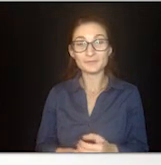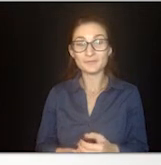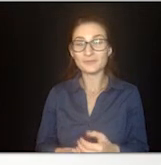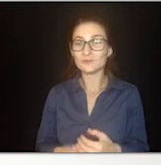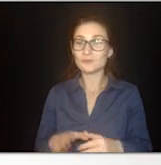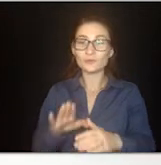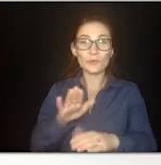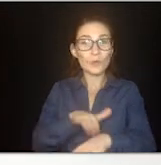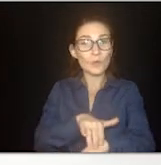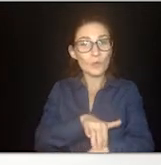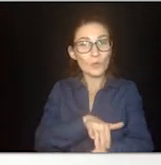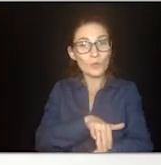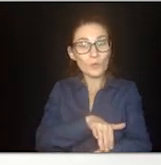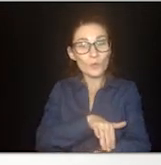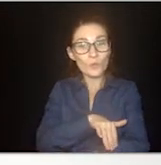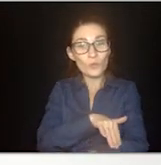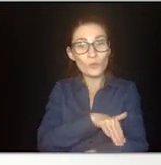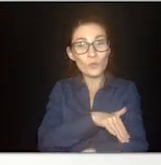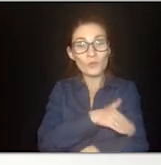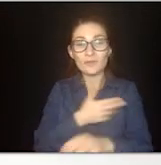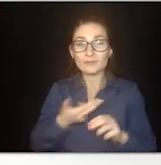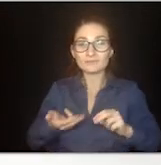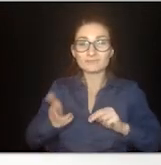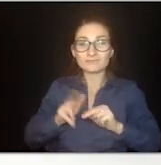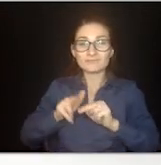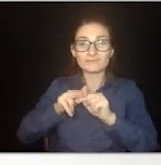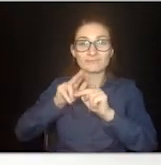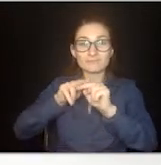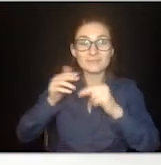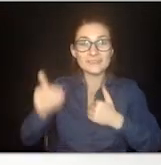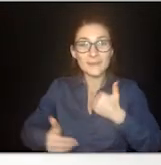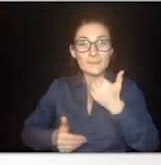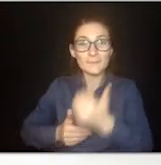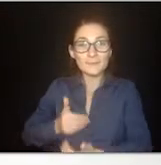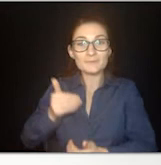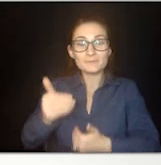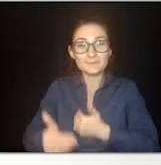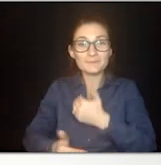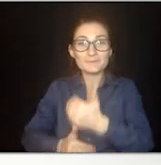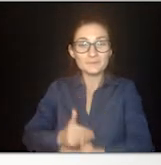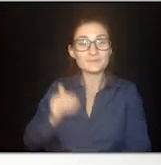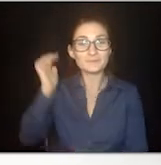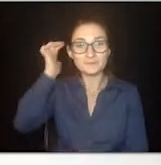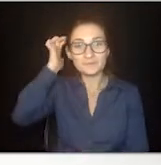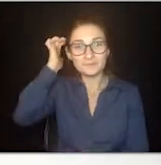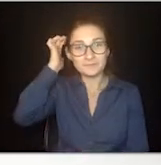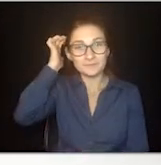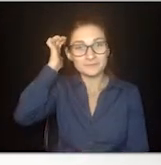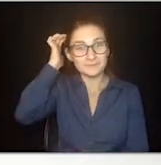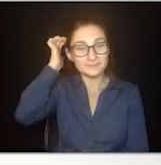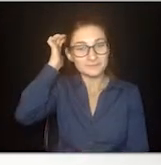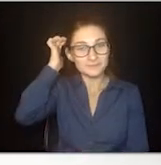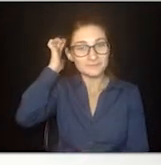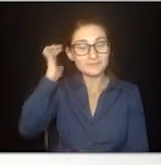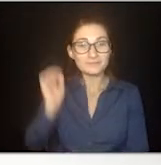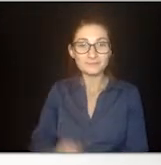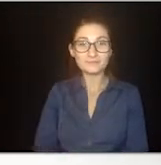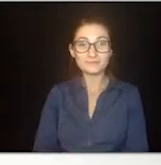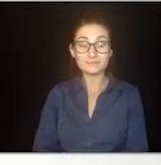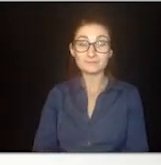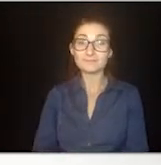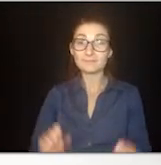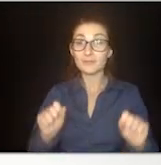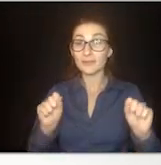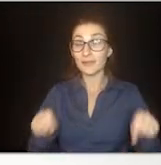And so you're slowly building those incremental steps into that. And that can go into maybe